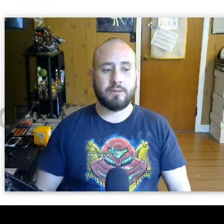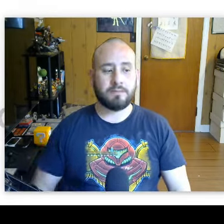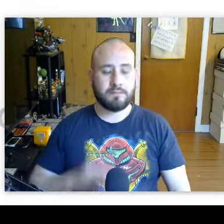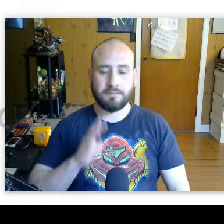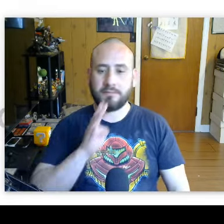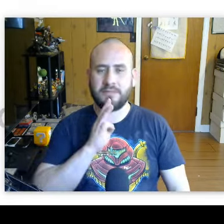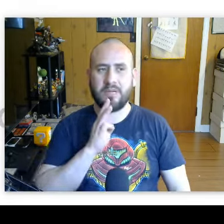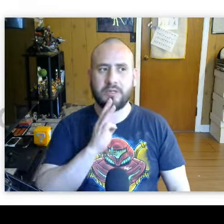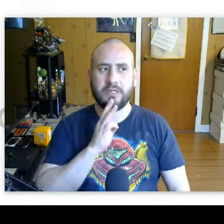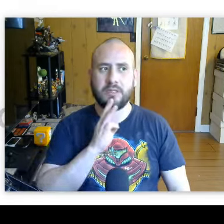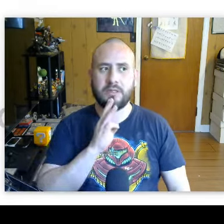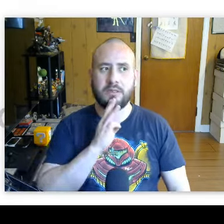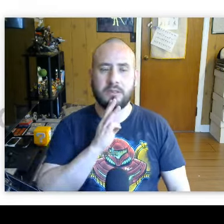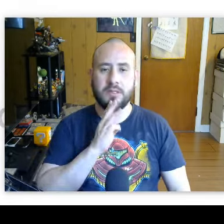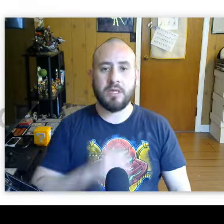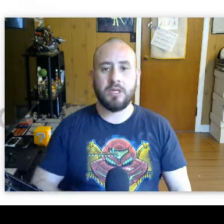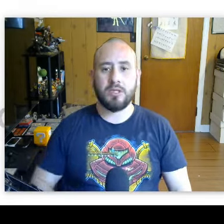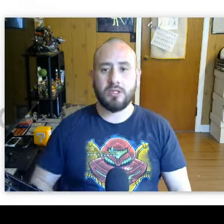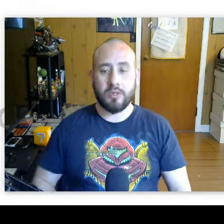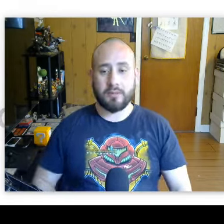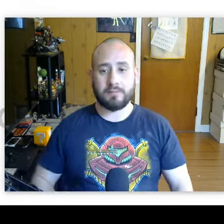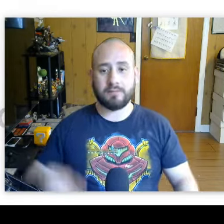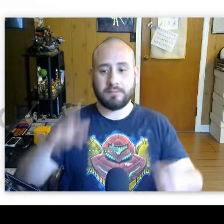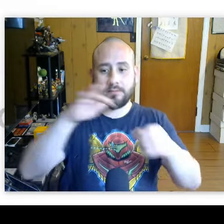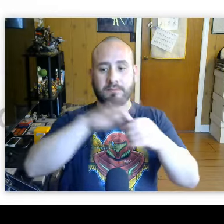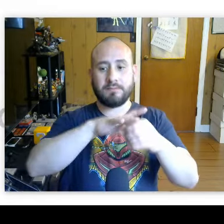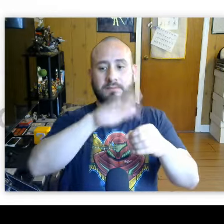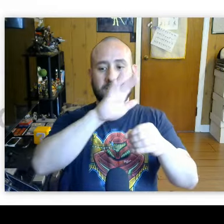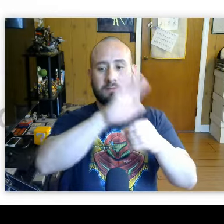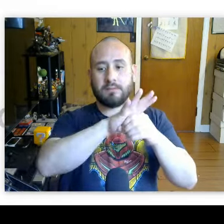water. Now I'm thirsty. Soda.